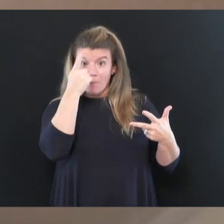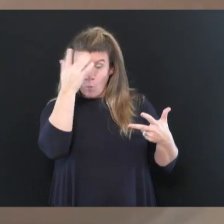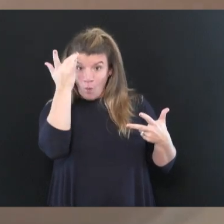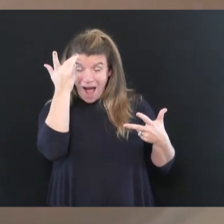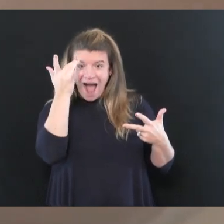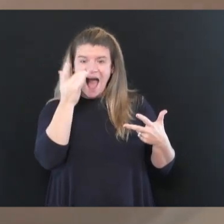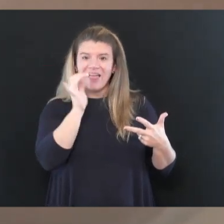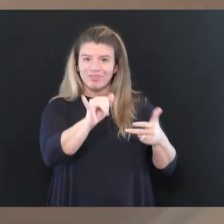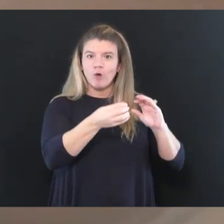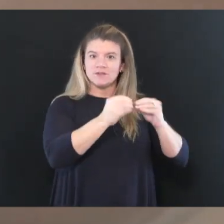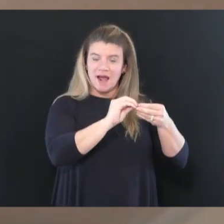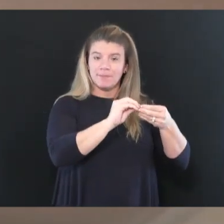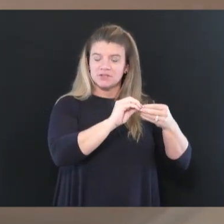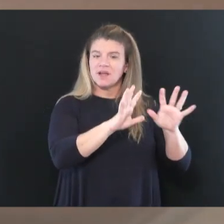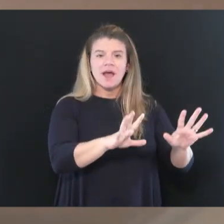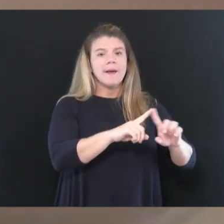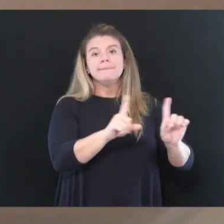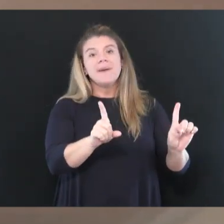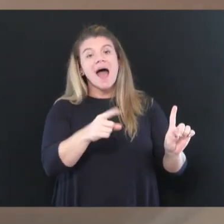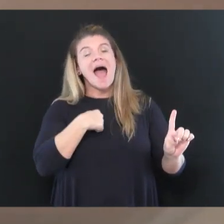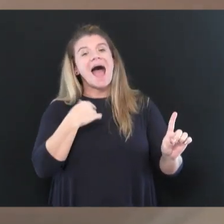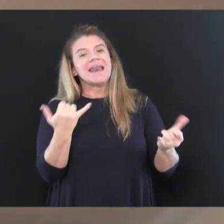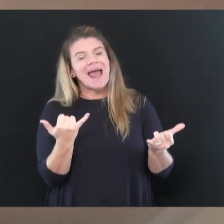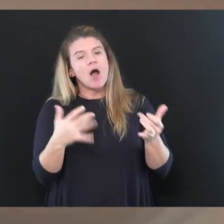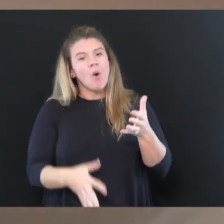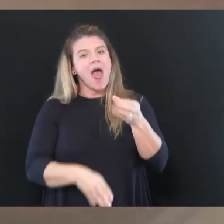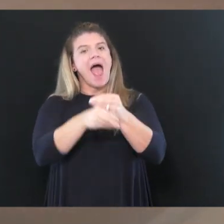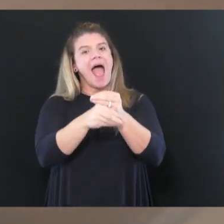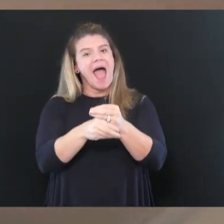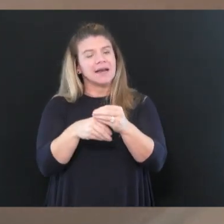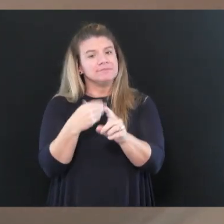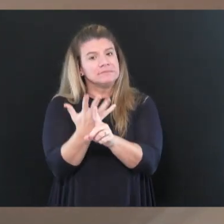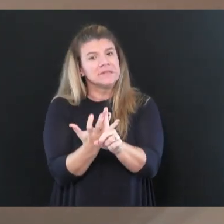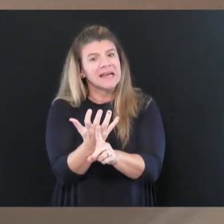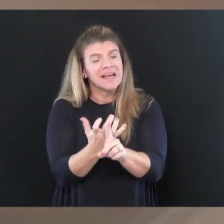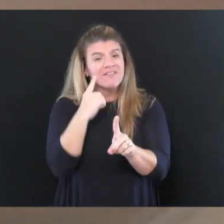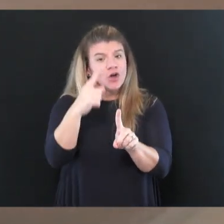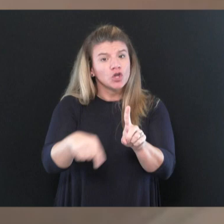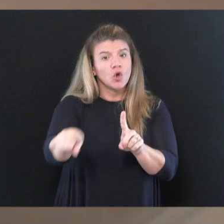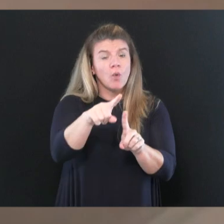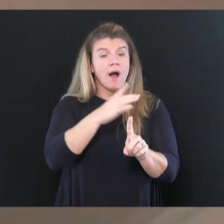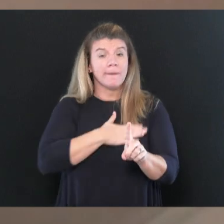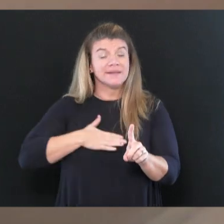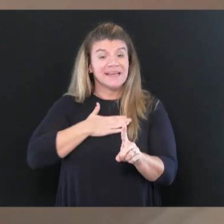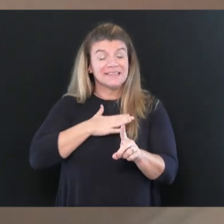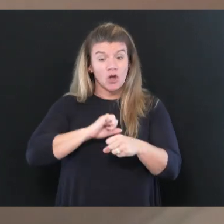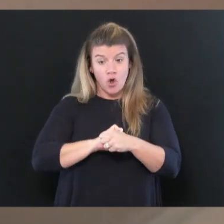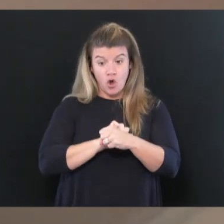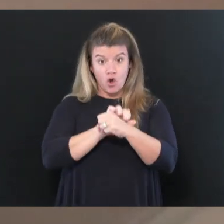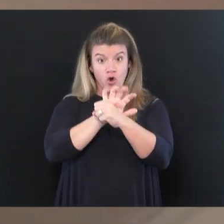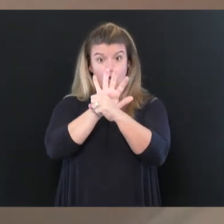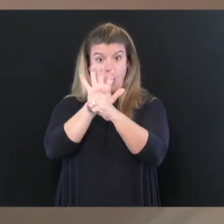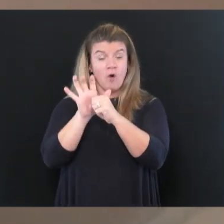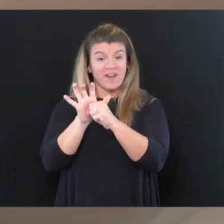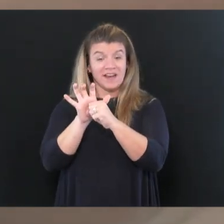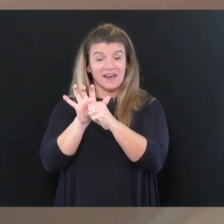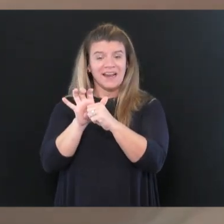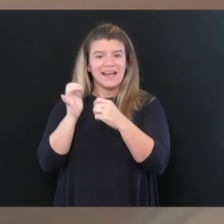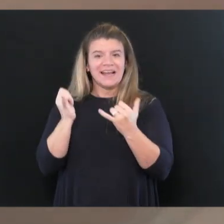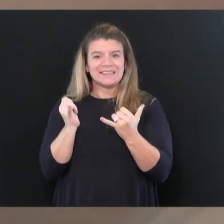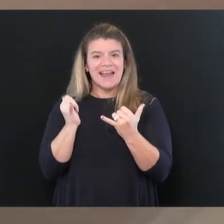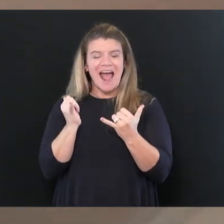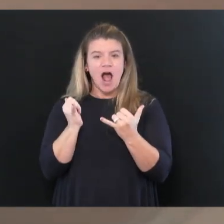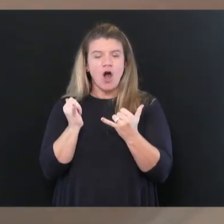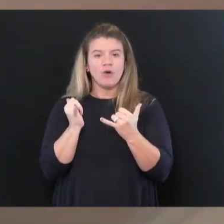really, really plead with the folks of West Virginia. COVID is starting to rise its head, and it's going to get